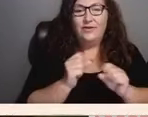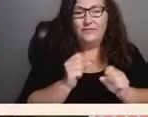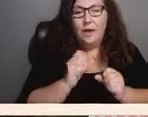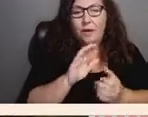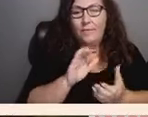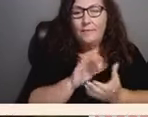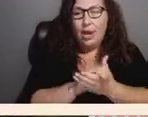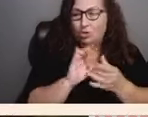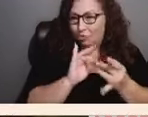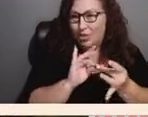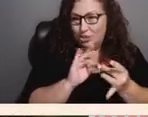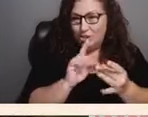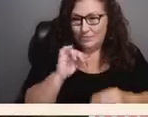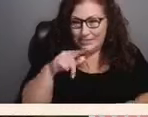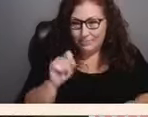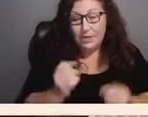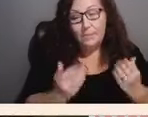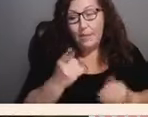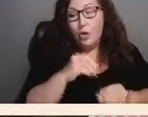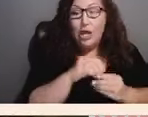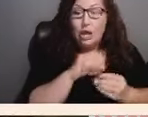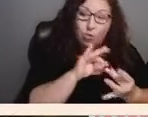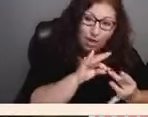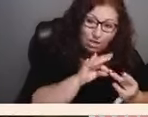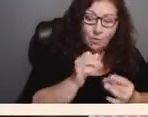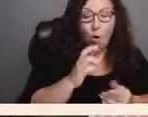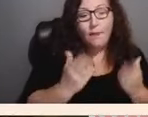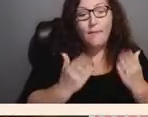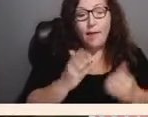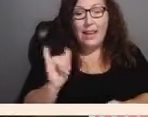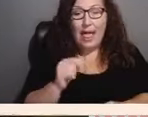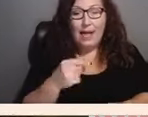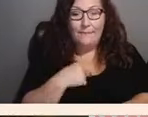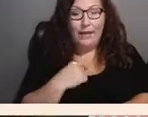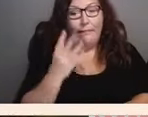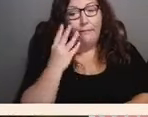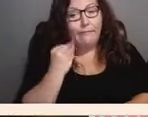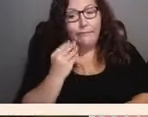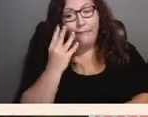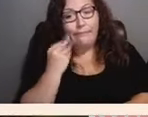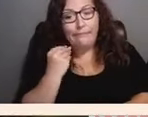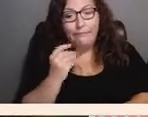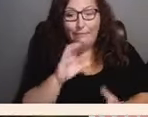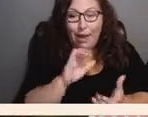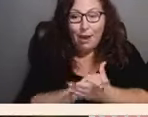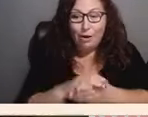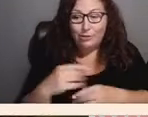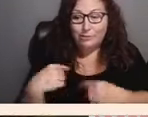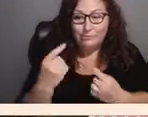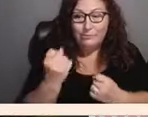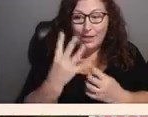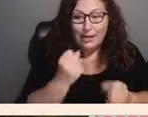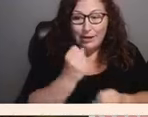maybe you're like me, a seasoned veteran of marriage, whatever that may be.